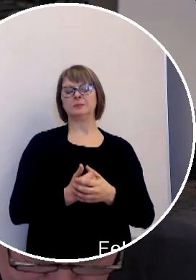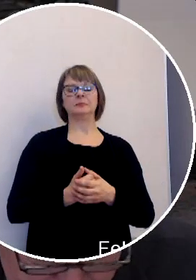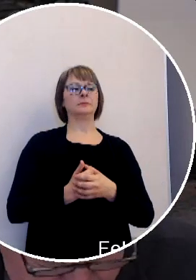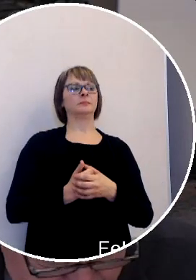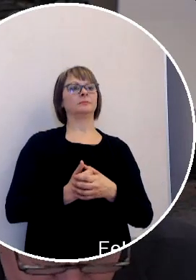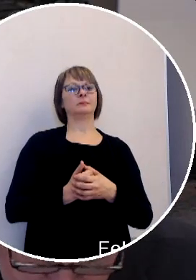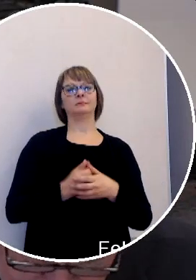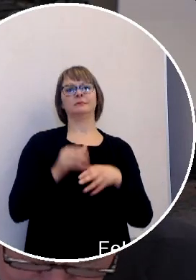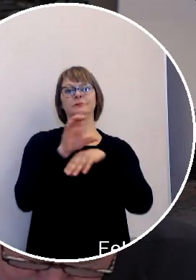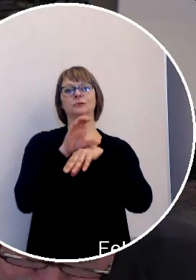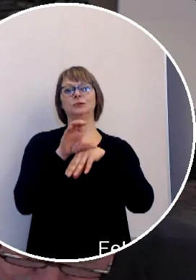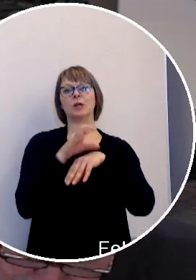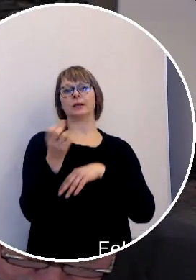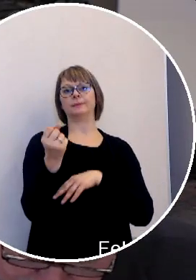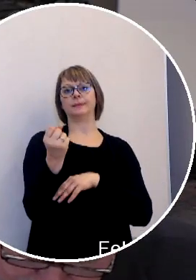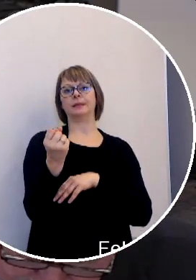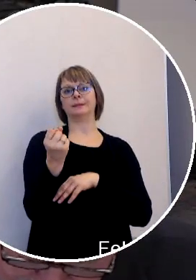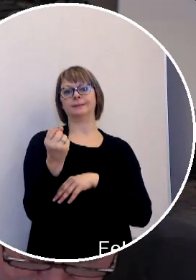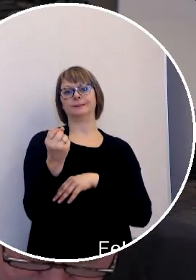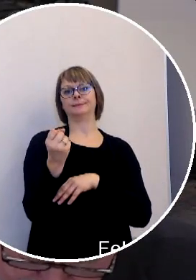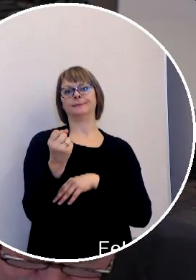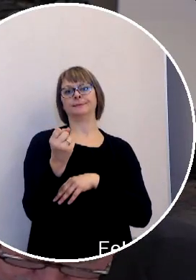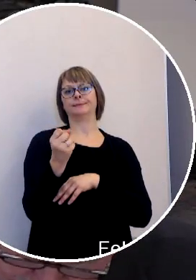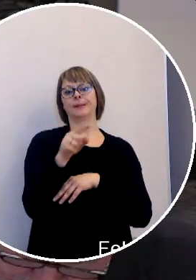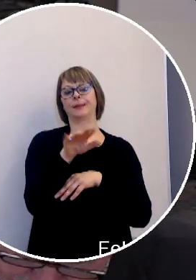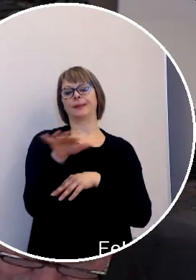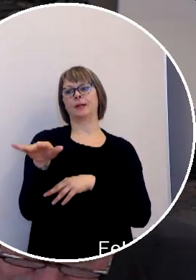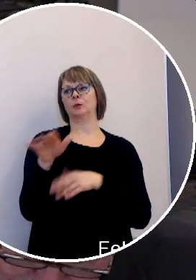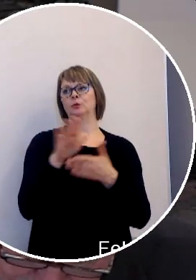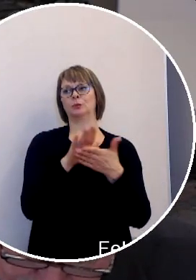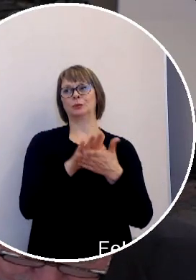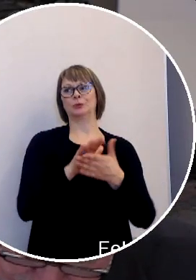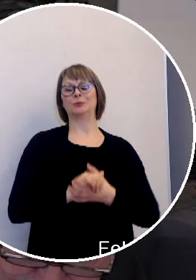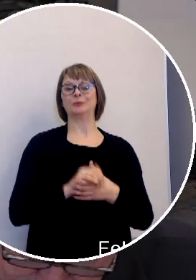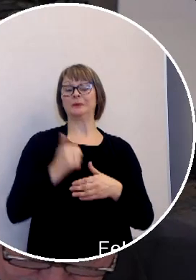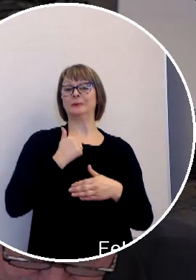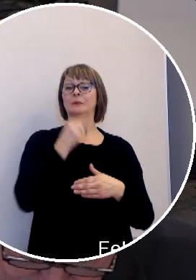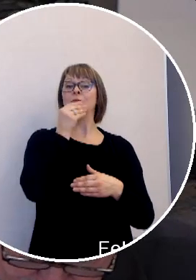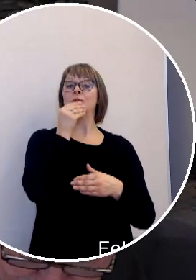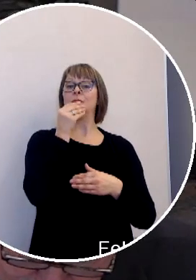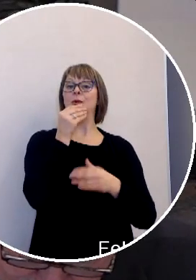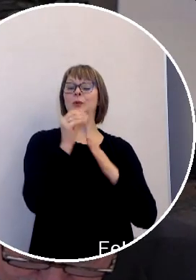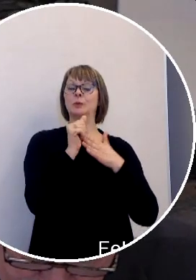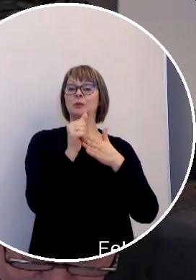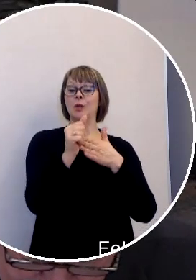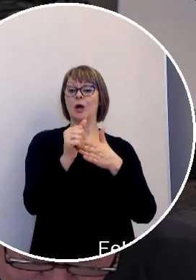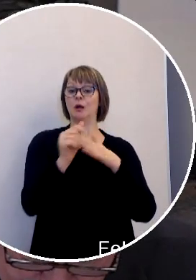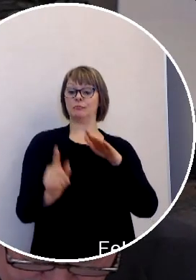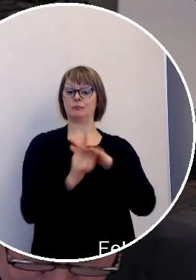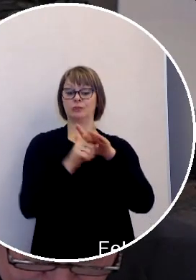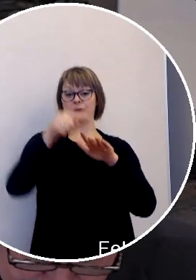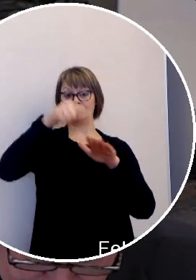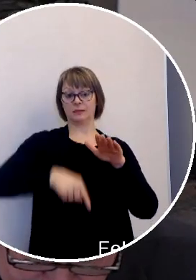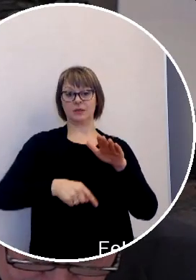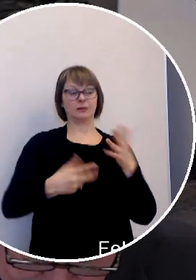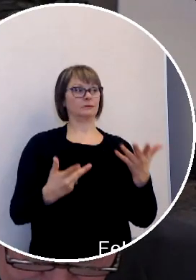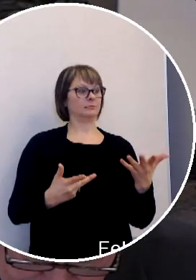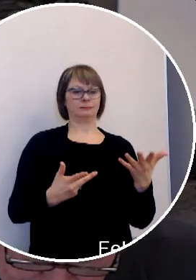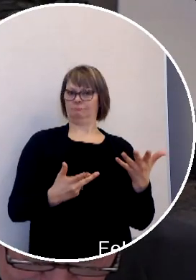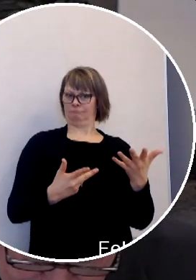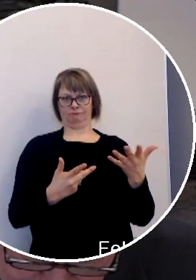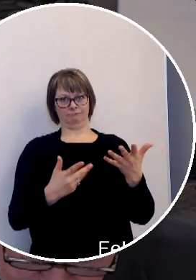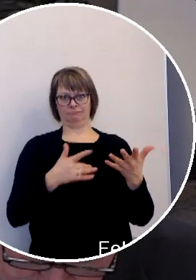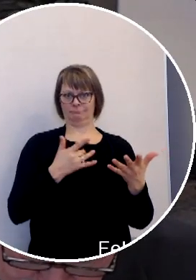is chocolate milk in schools. Because since the new Canadian Food Guide came out, I think it left all dairy